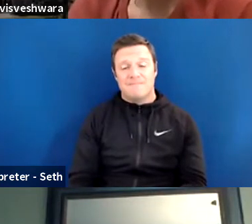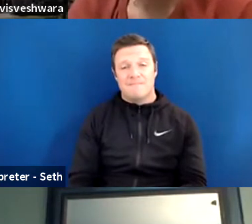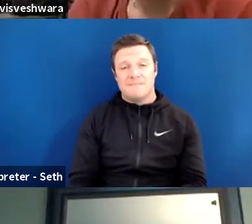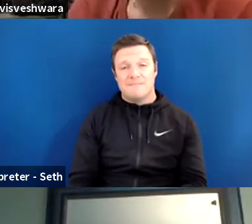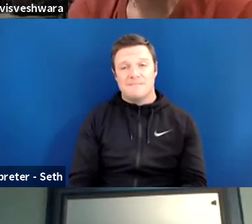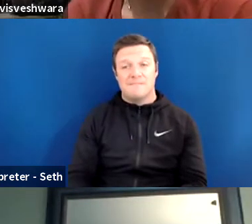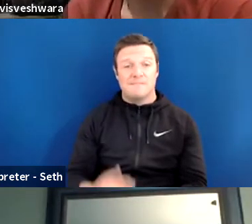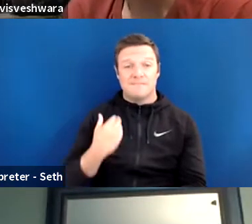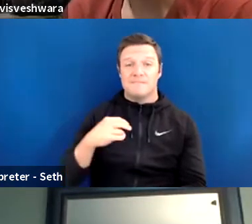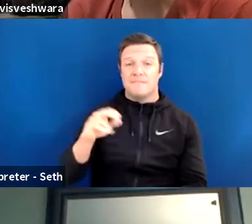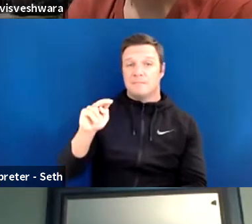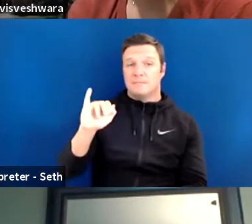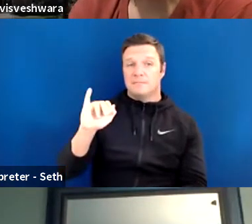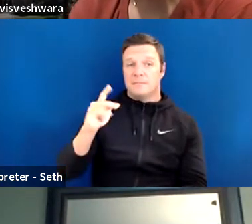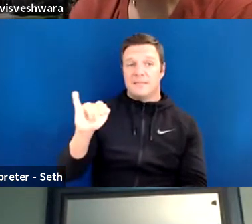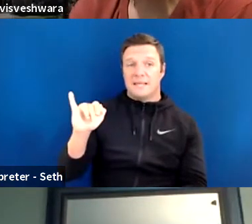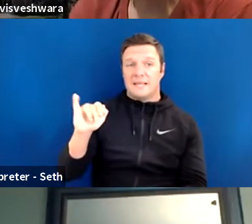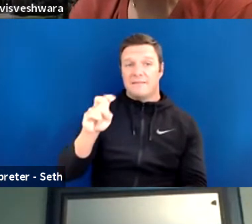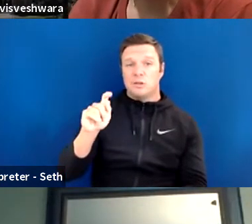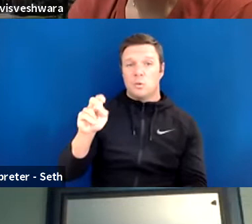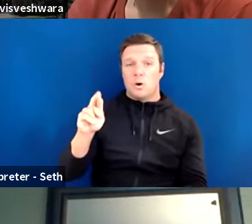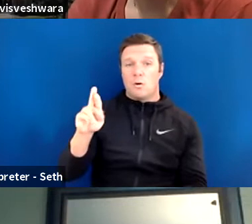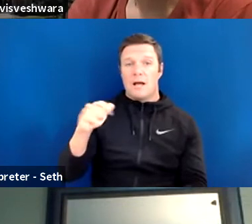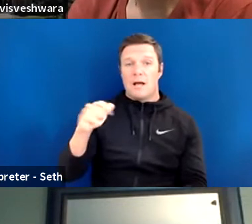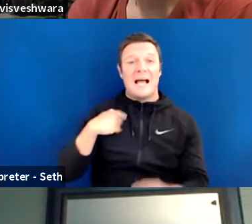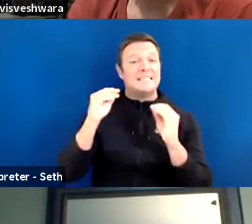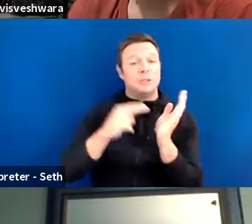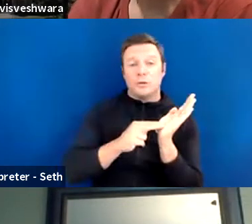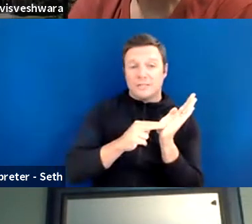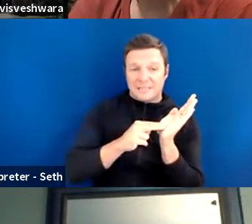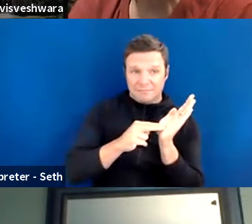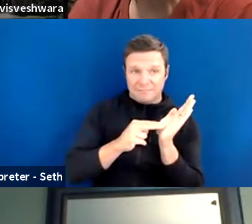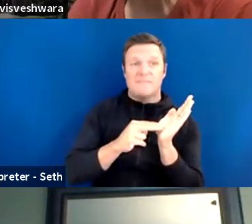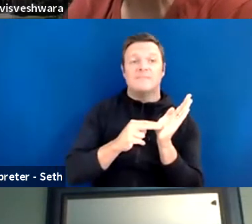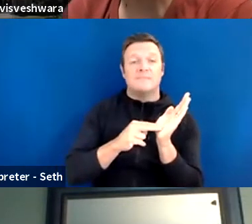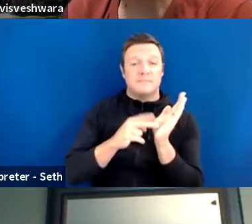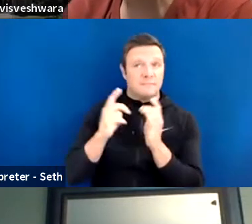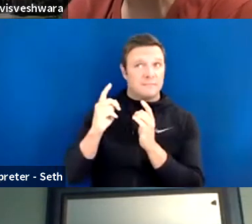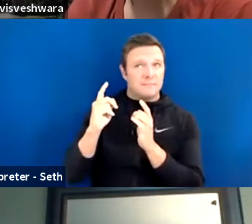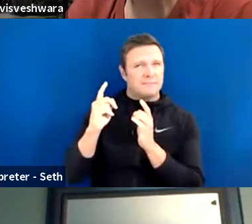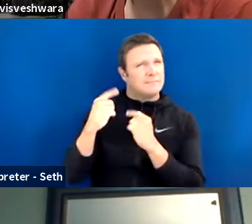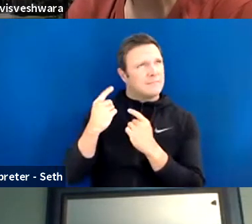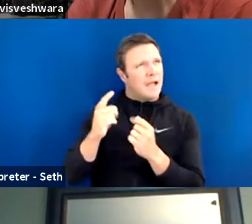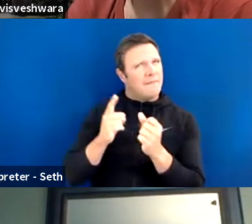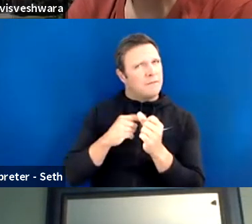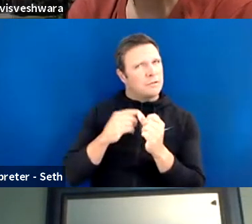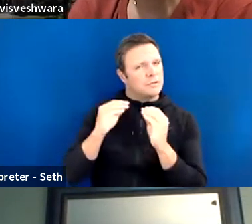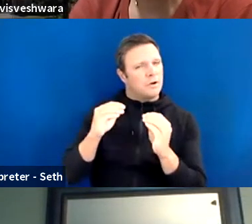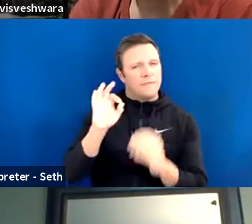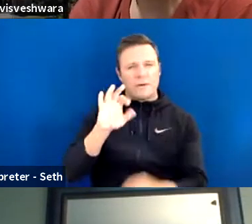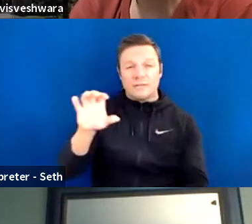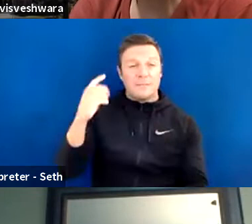I'm Nikki Vishweshwara, and I teach nursing, and I've been teaching. I first taught with Fresno City back